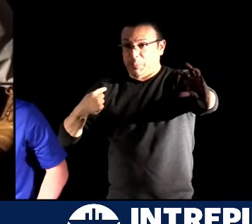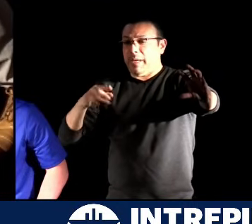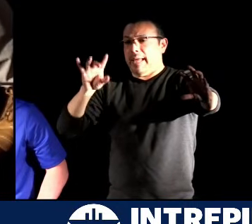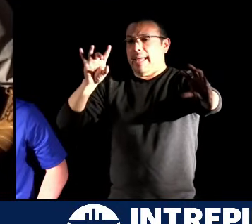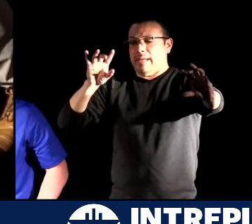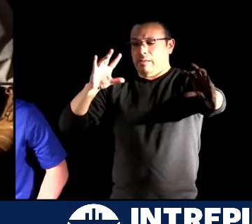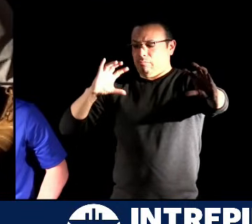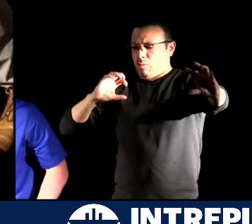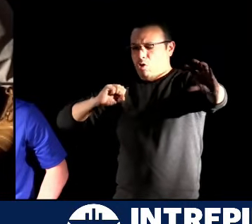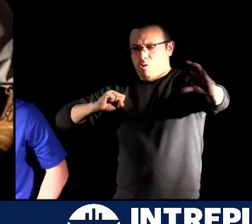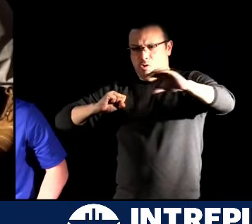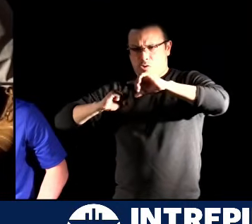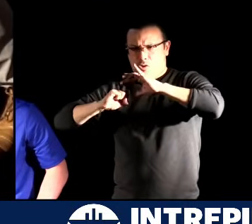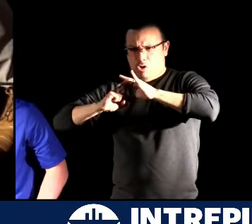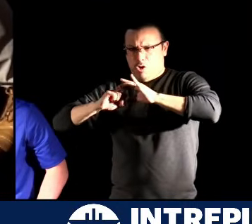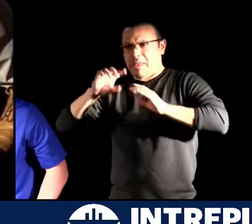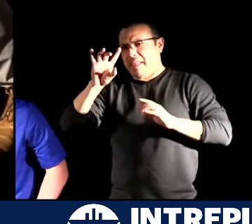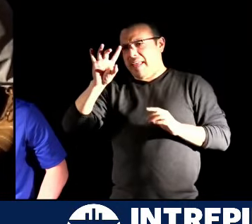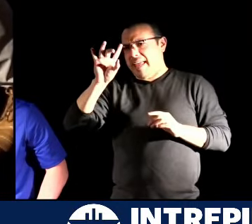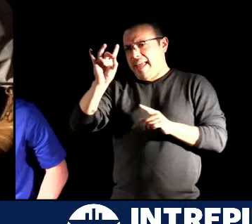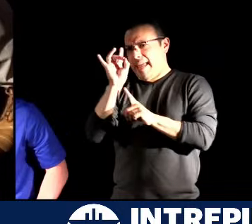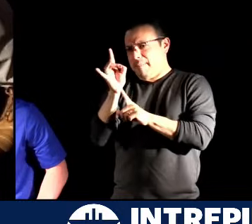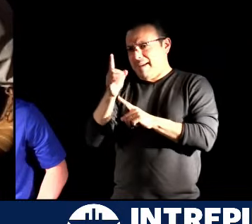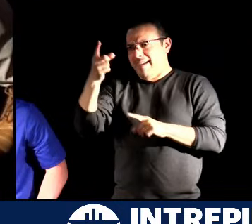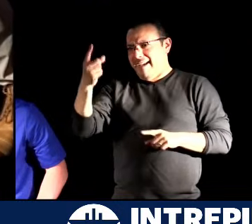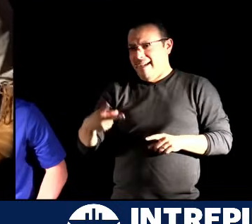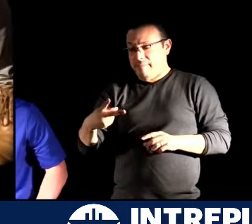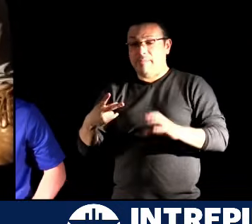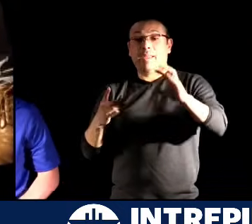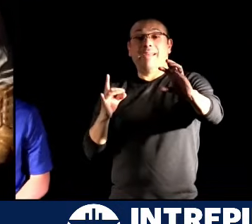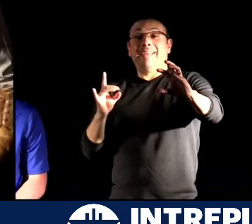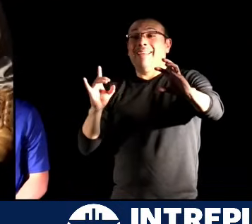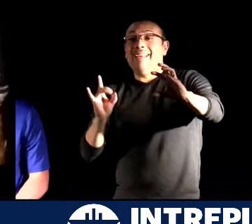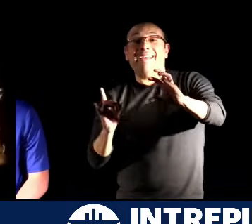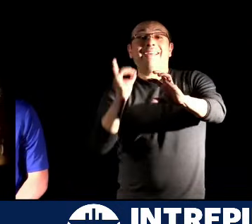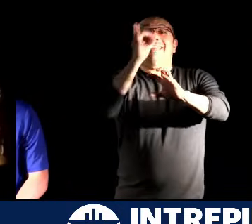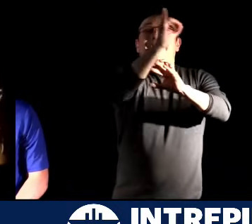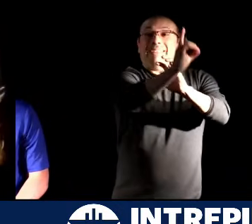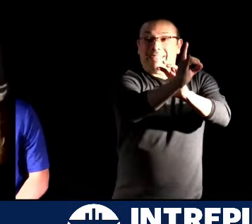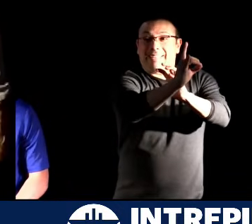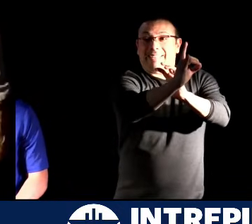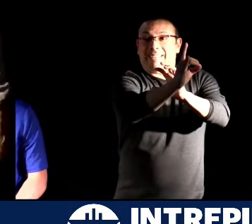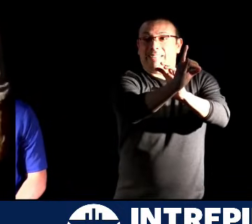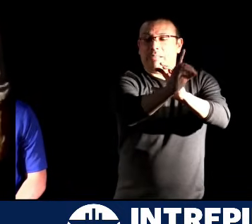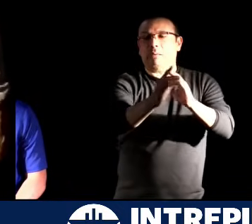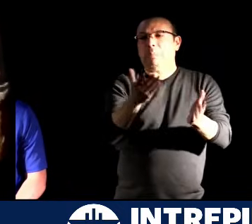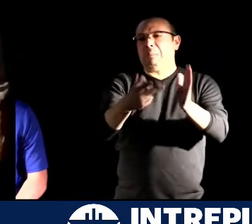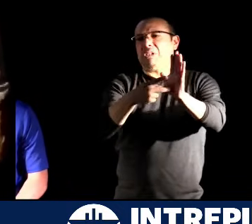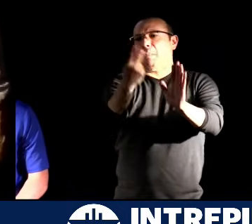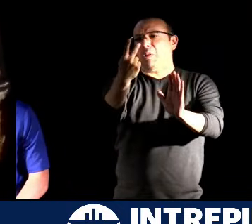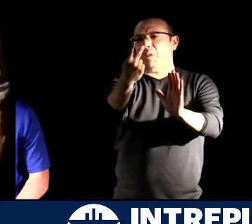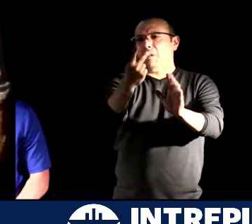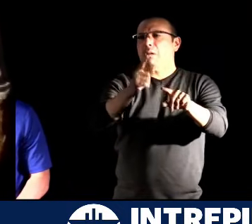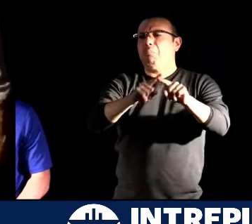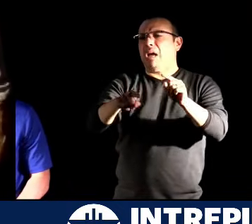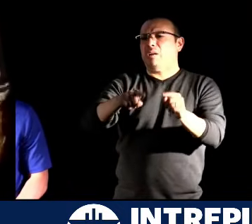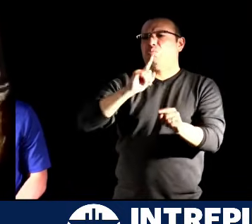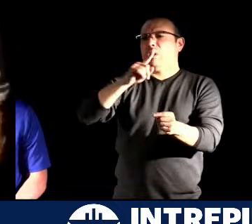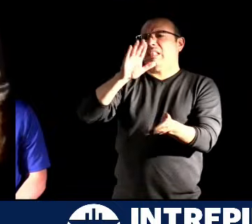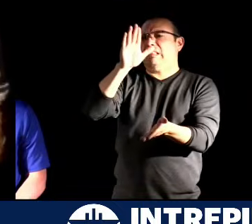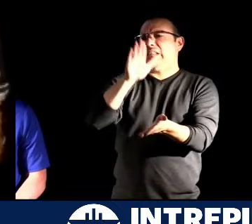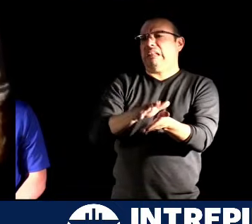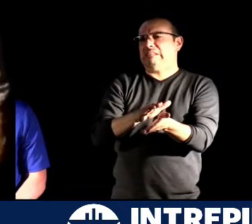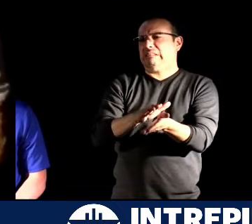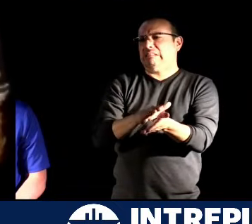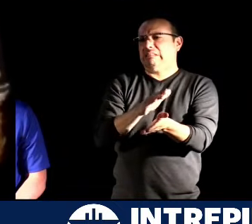half. So when Parker Solar Probe is really on the other side of the sun, you can double that, but it's actually less than that because it's